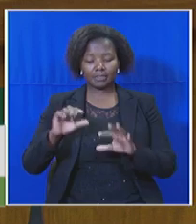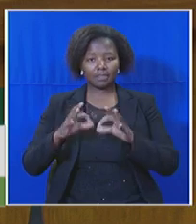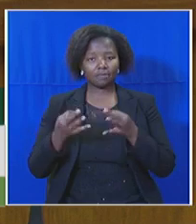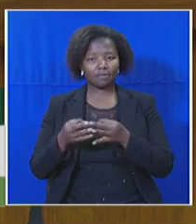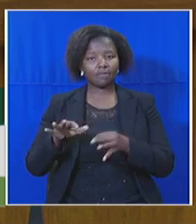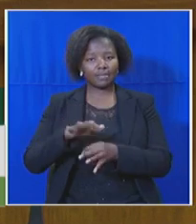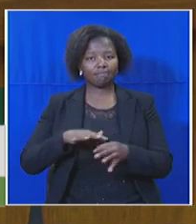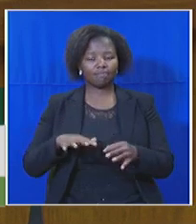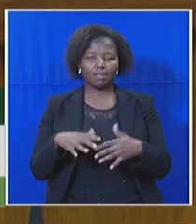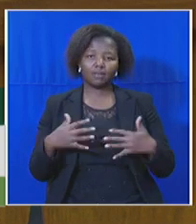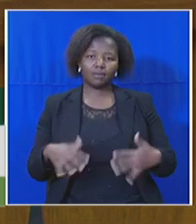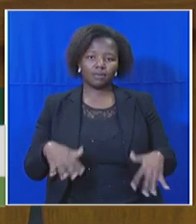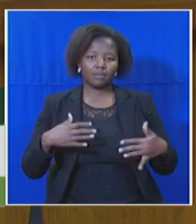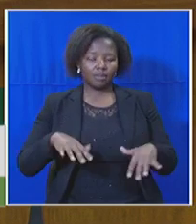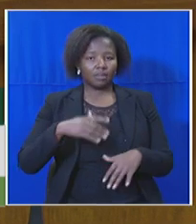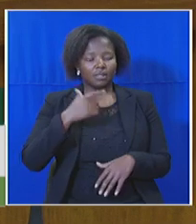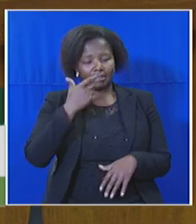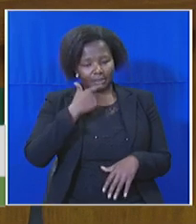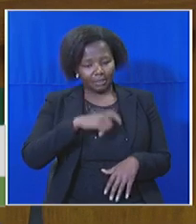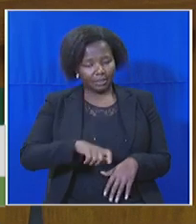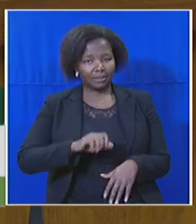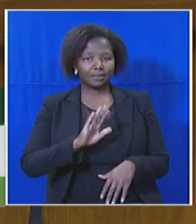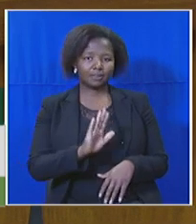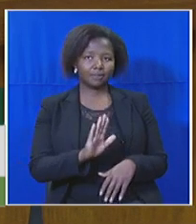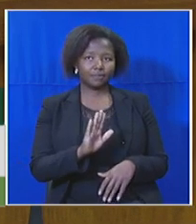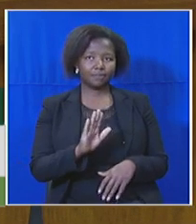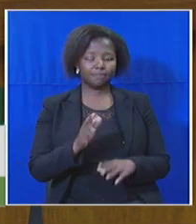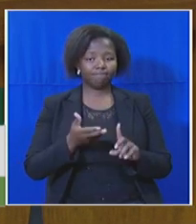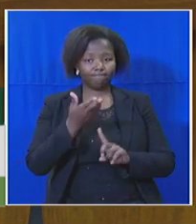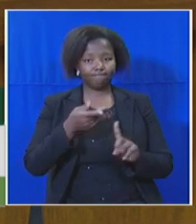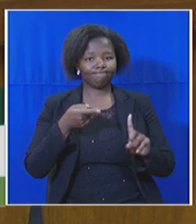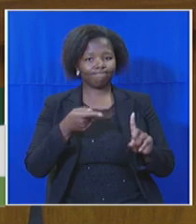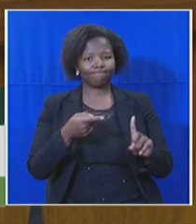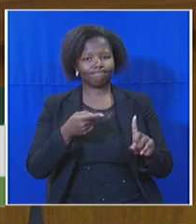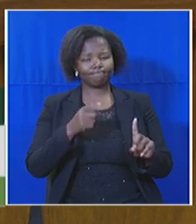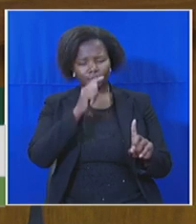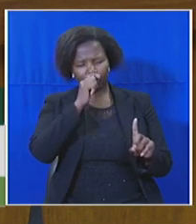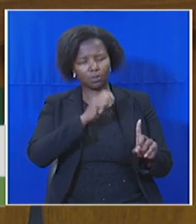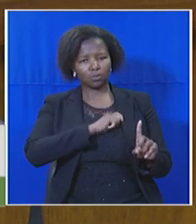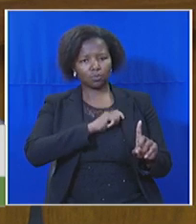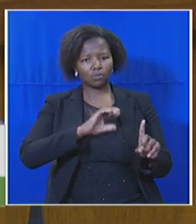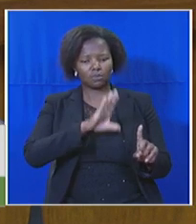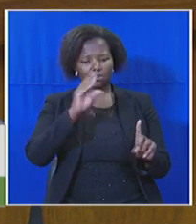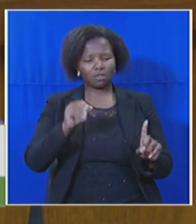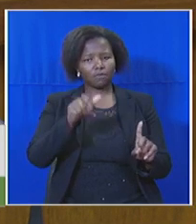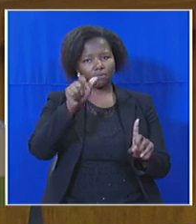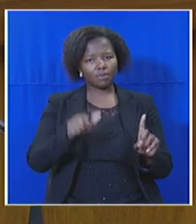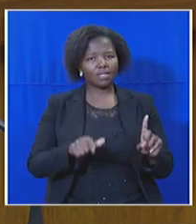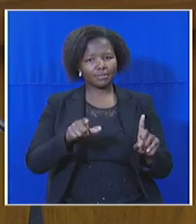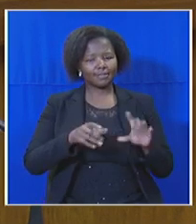feeling a sense of deep loss. This gallant son of the soil and a brave soldier has